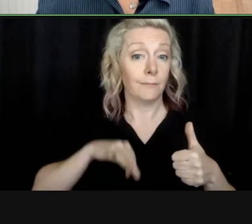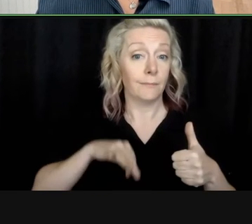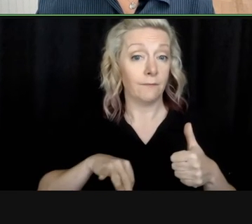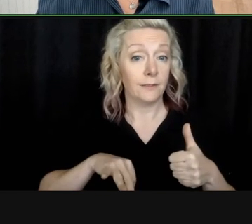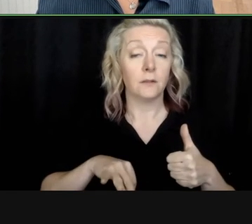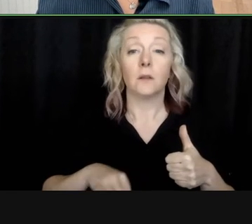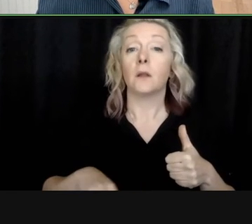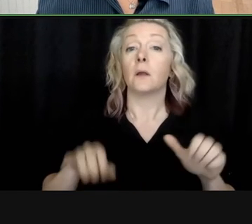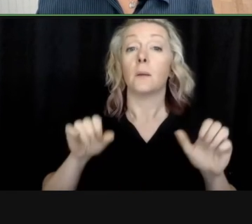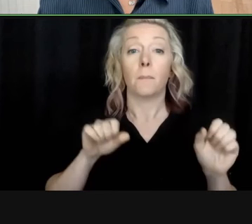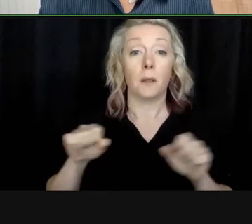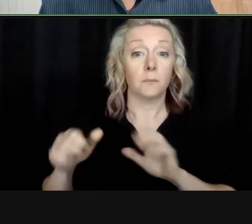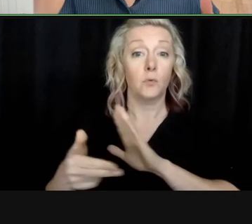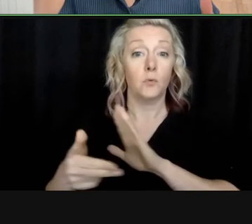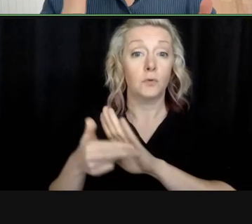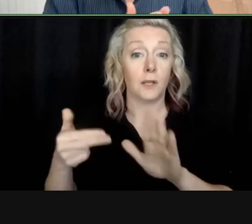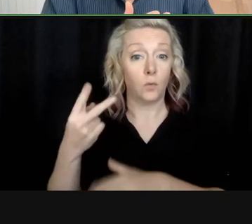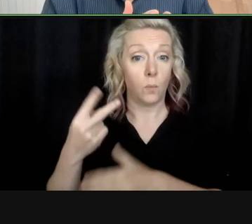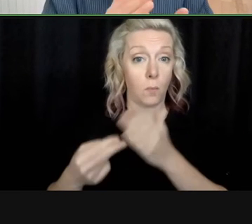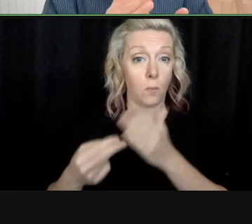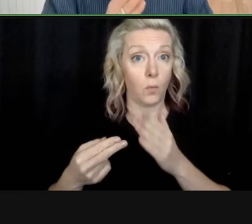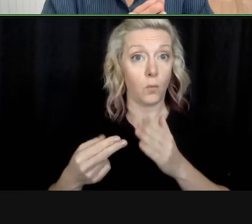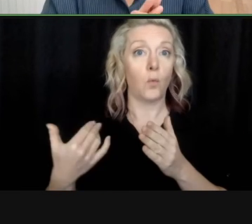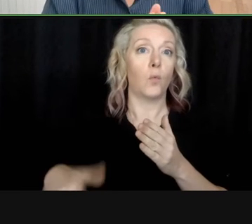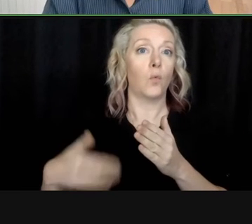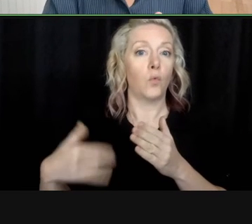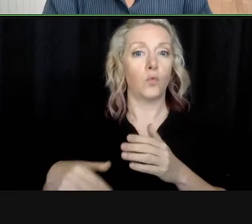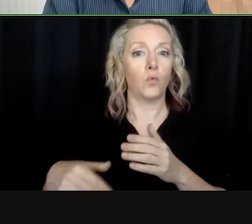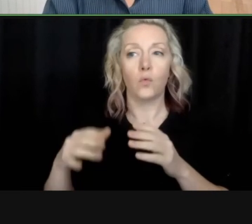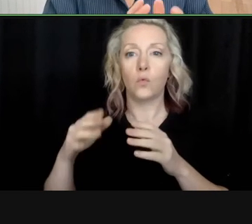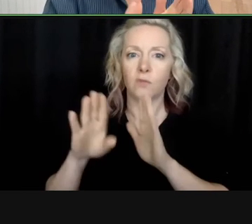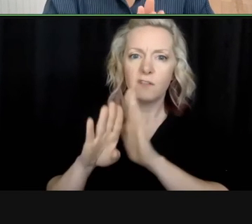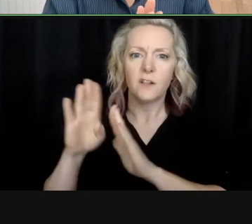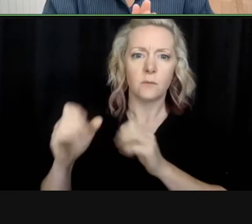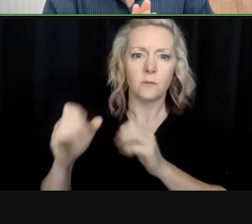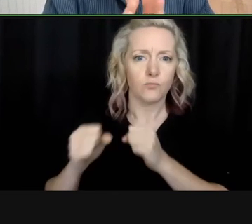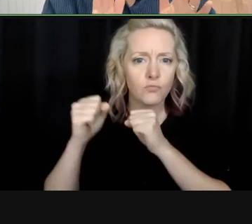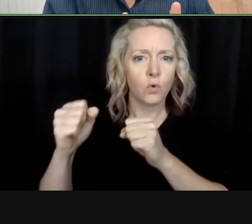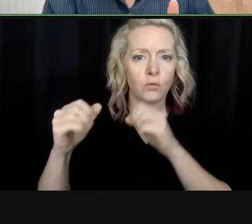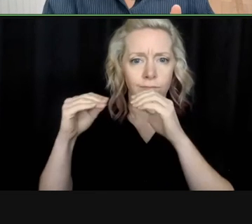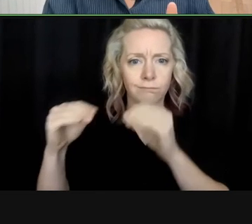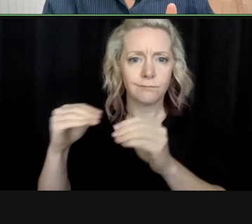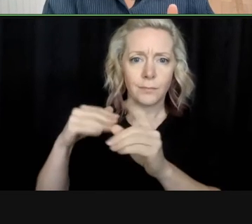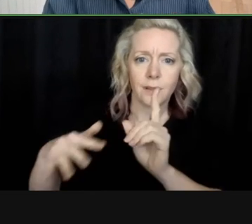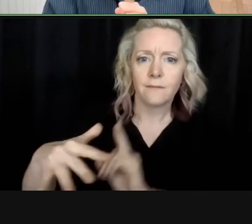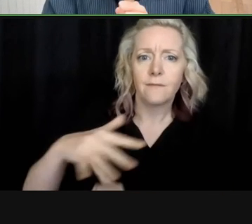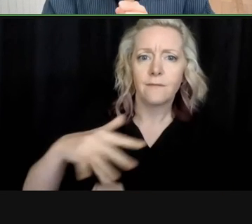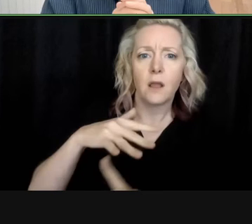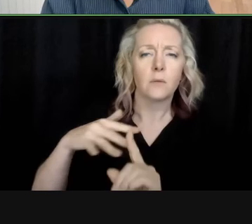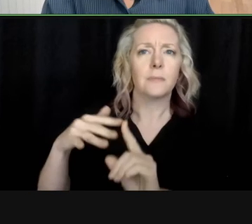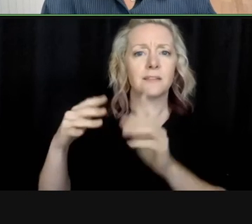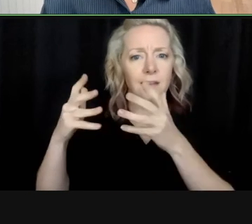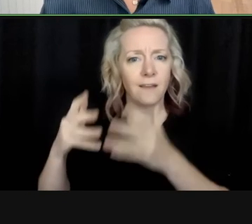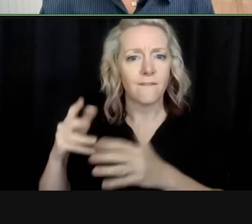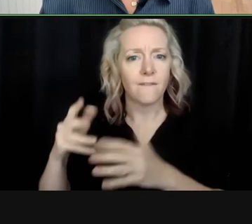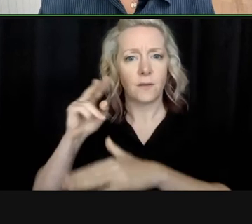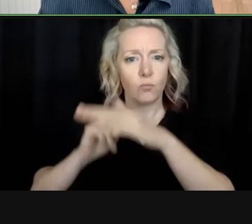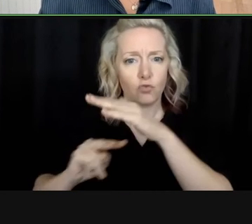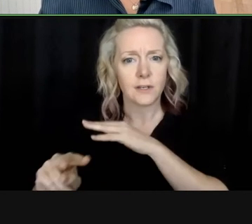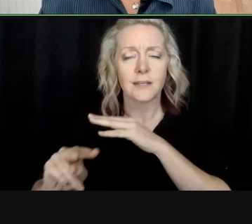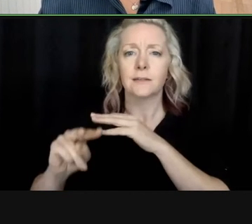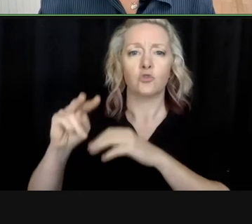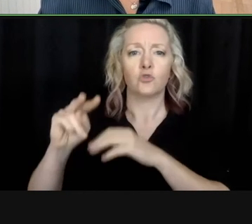structured educational environments that will have really predictable routines and transitions, because a lot of educational environments designed for